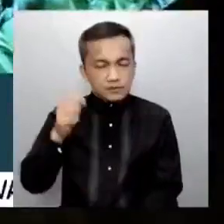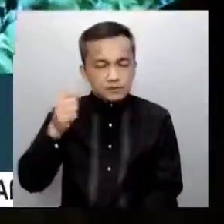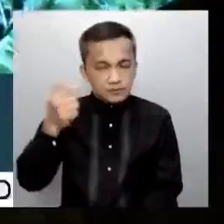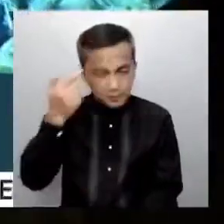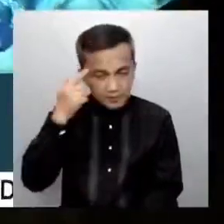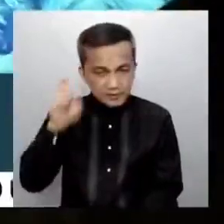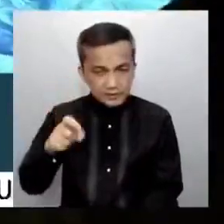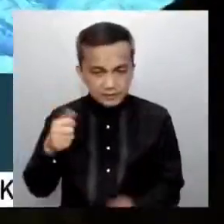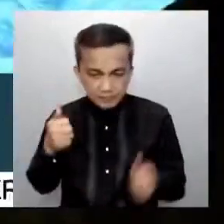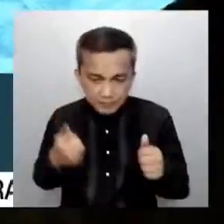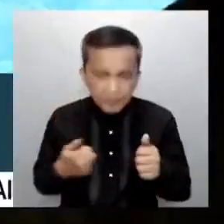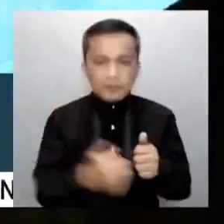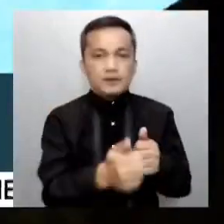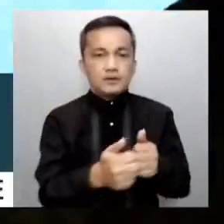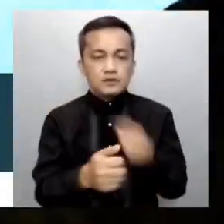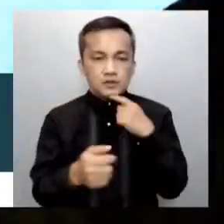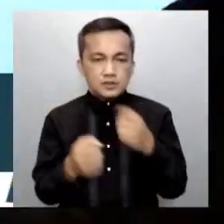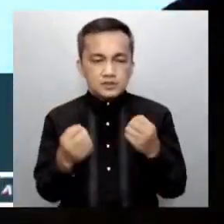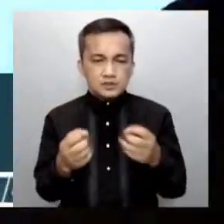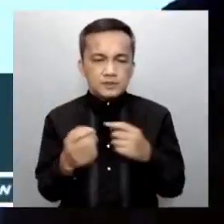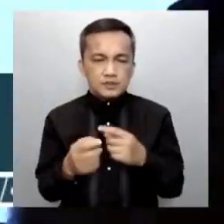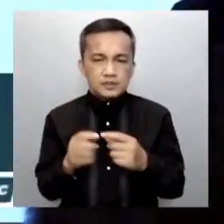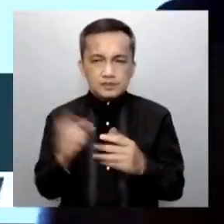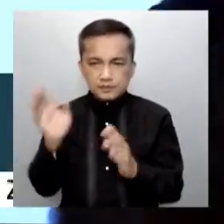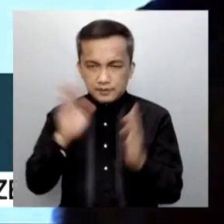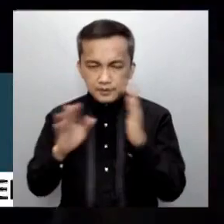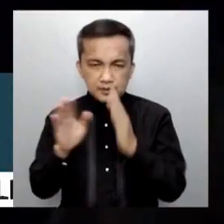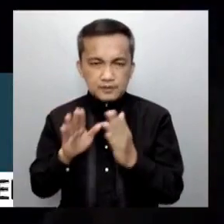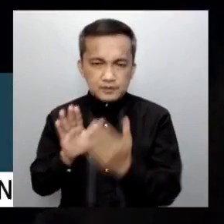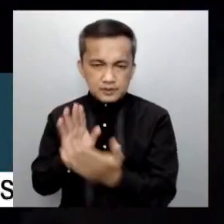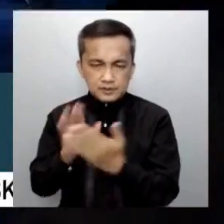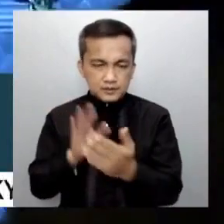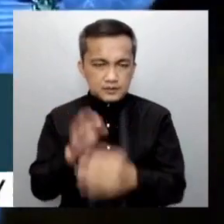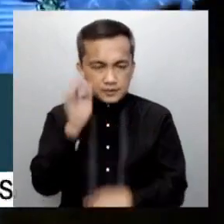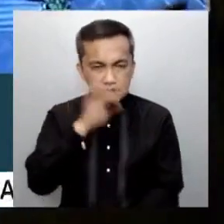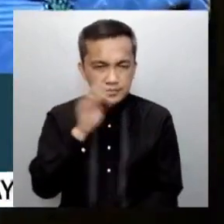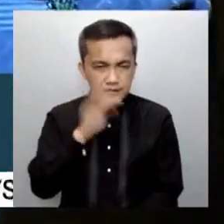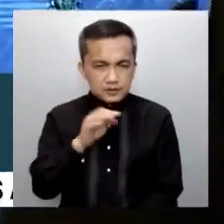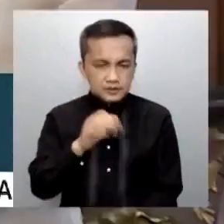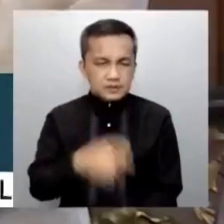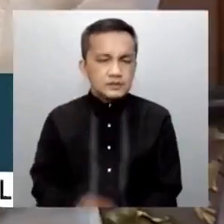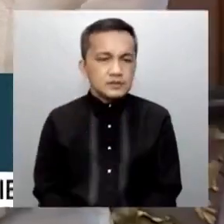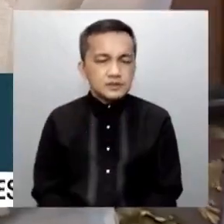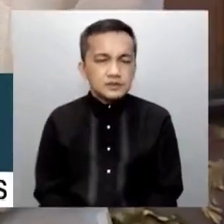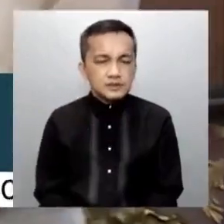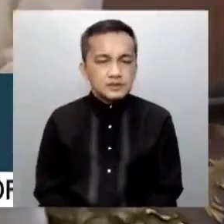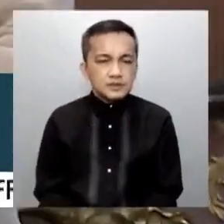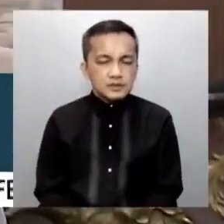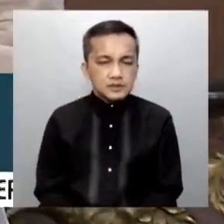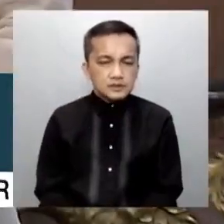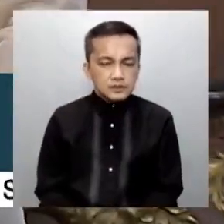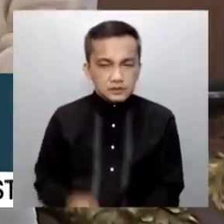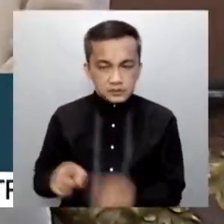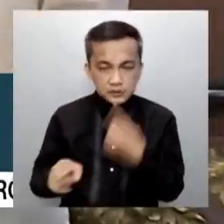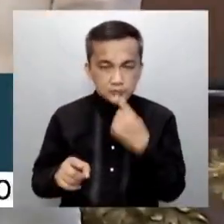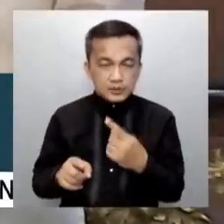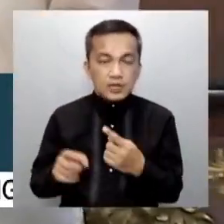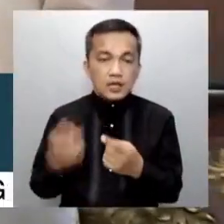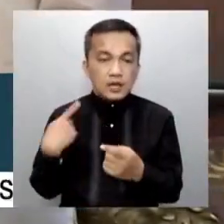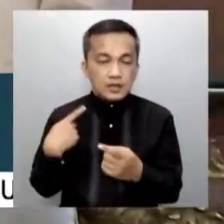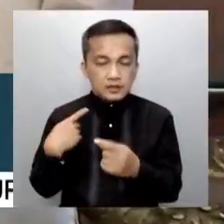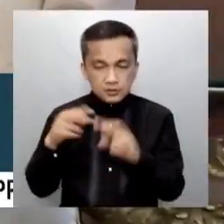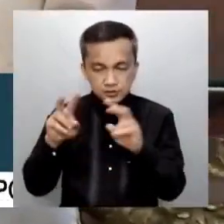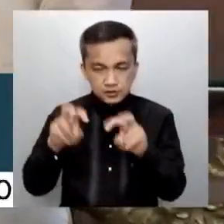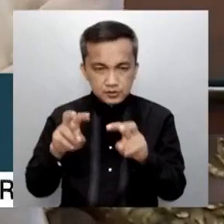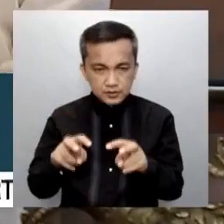he noted, that many of the problems encountered by Filipinos are on the ease of doing business with government. He noted a survey that only